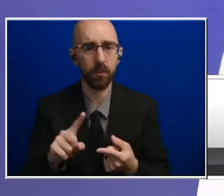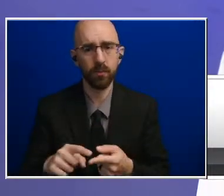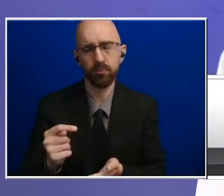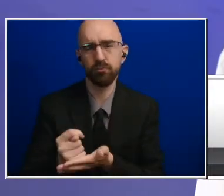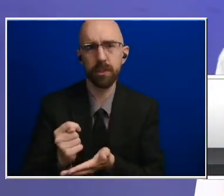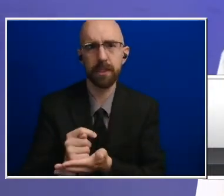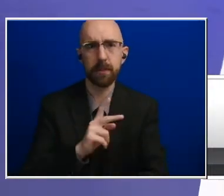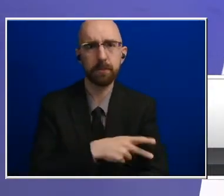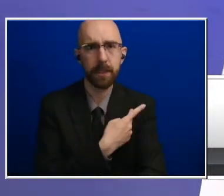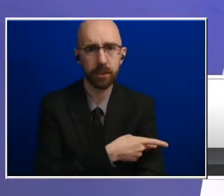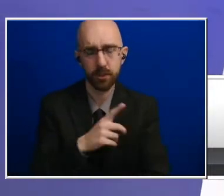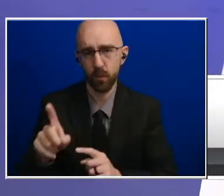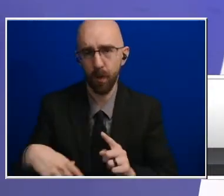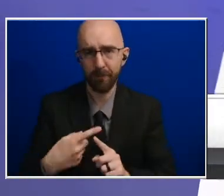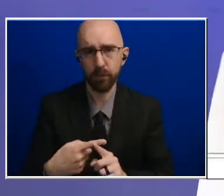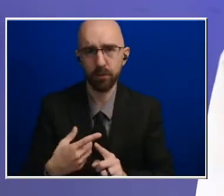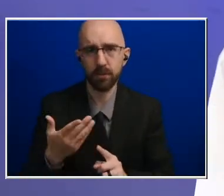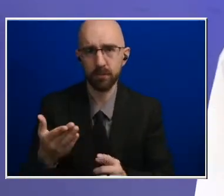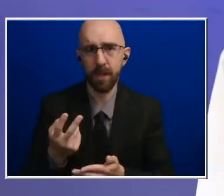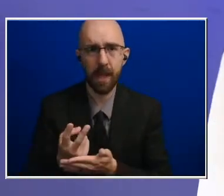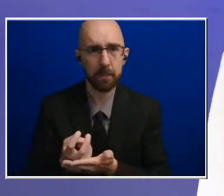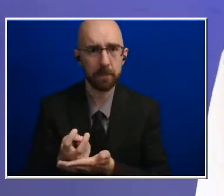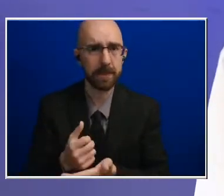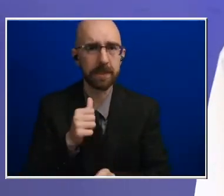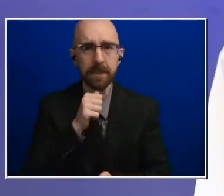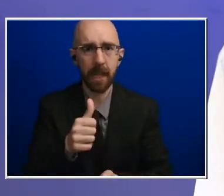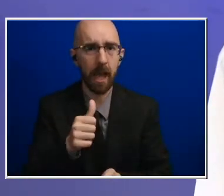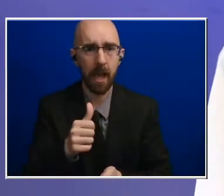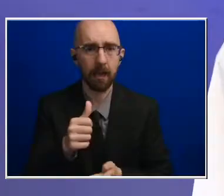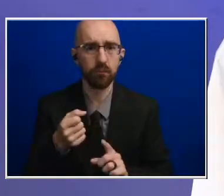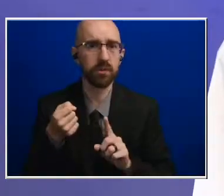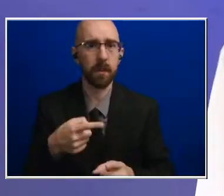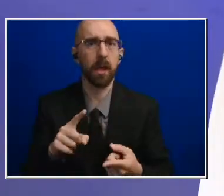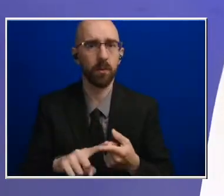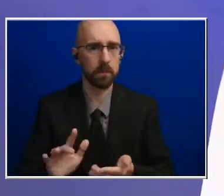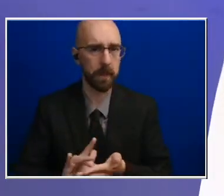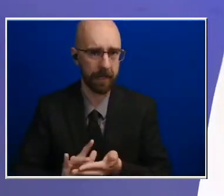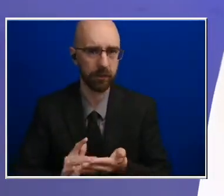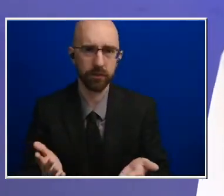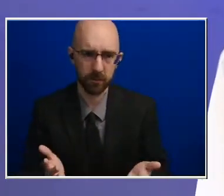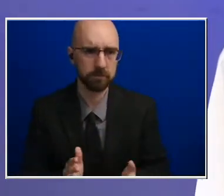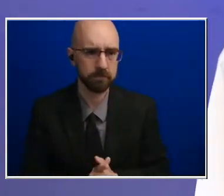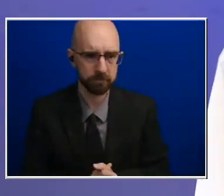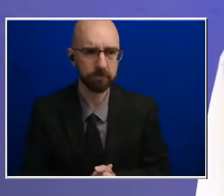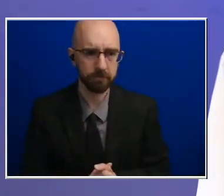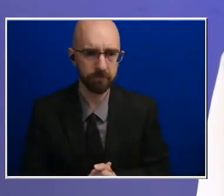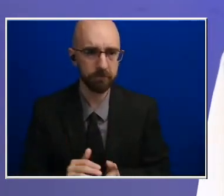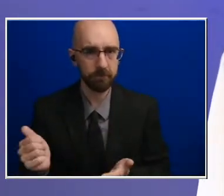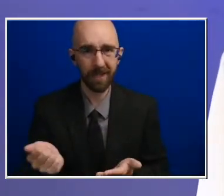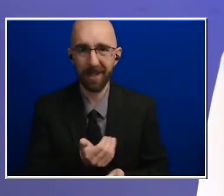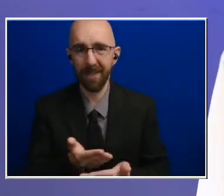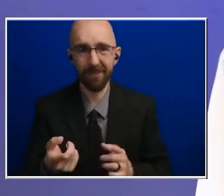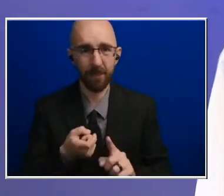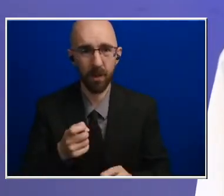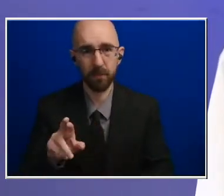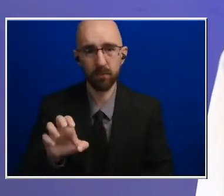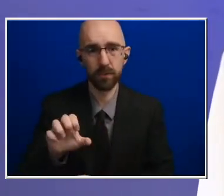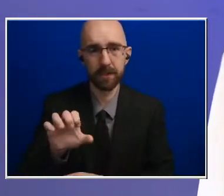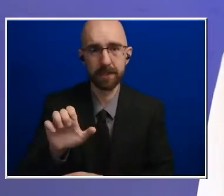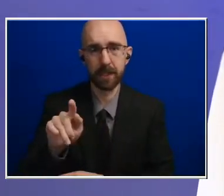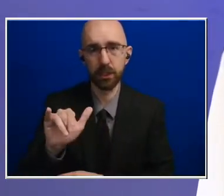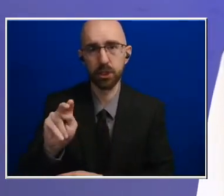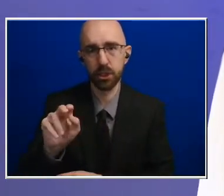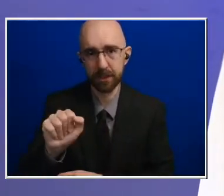their epilepsy does not respond to medications. So anything from resections to also